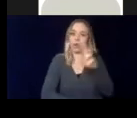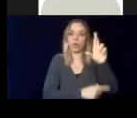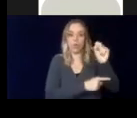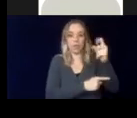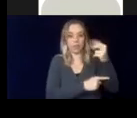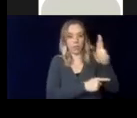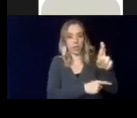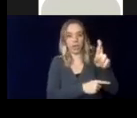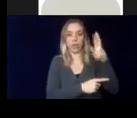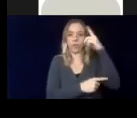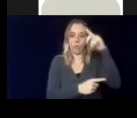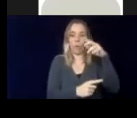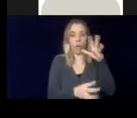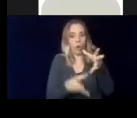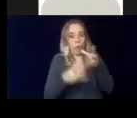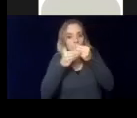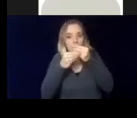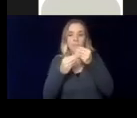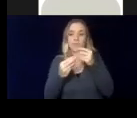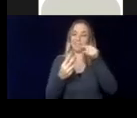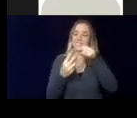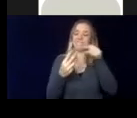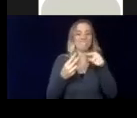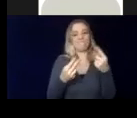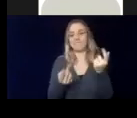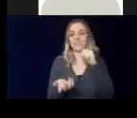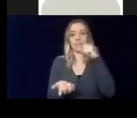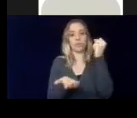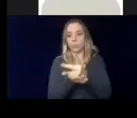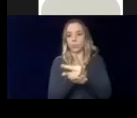not approved for those circumstances.